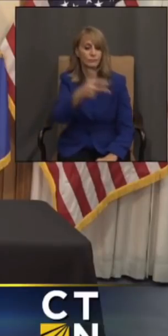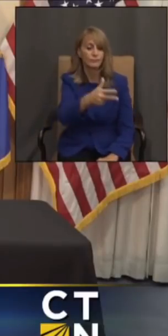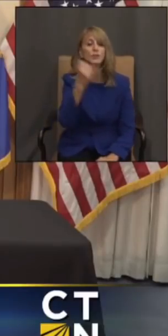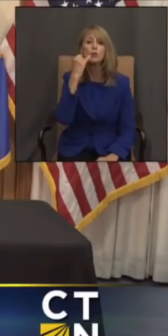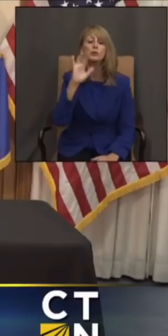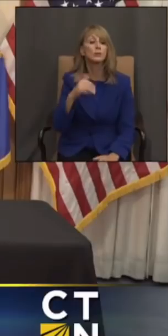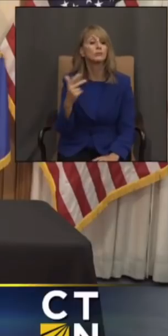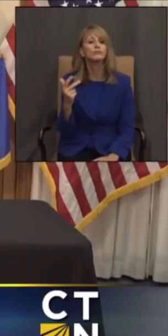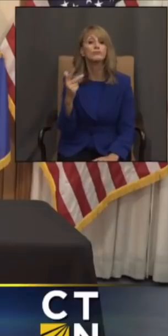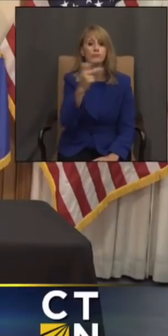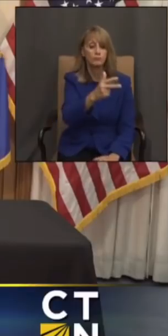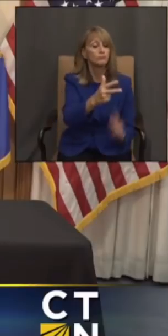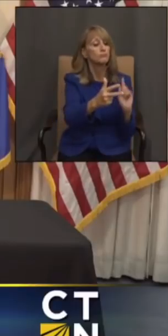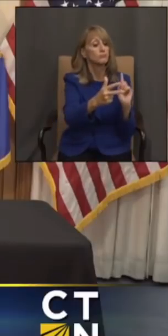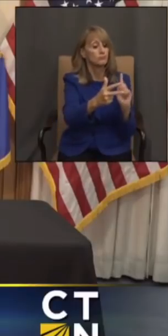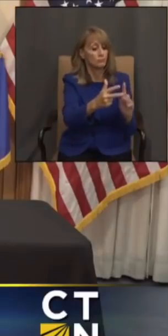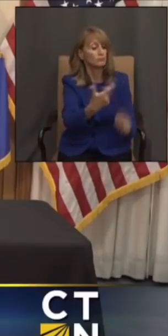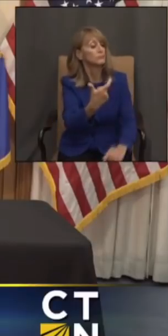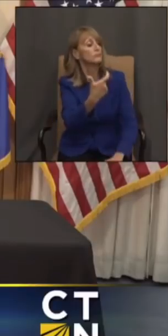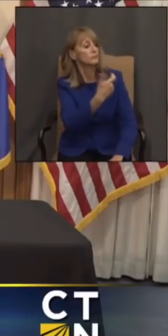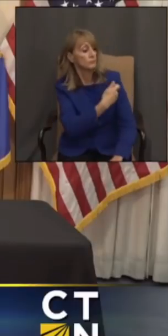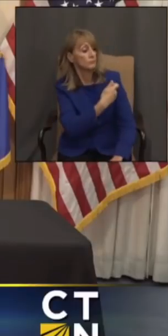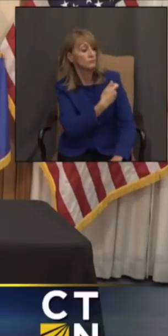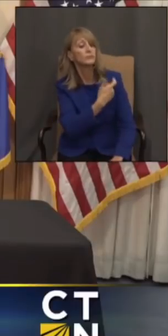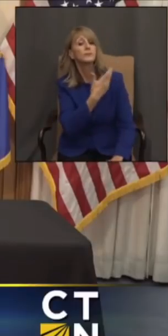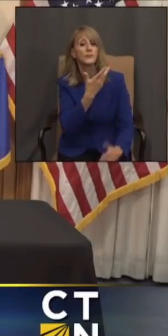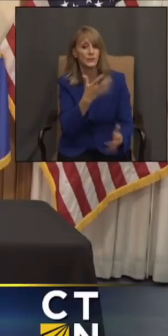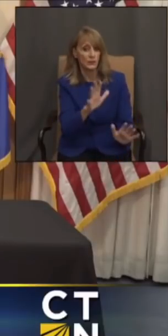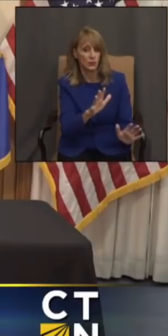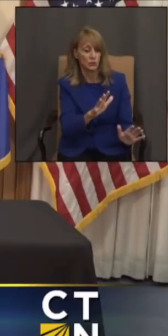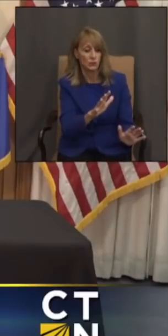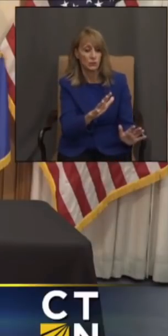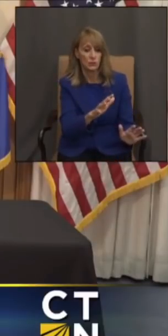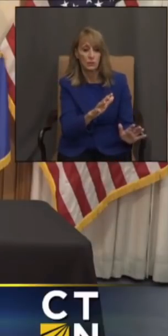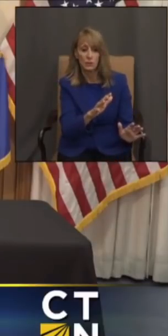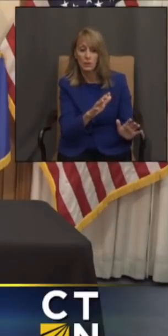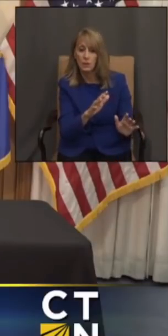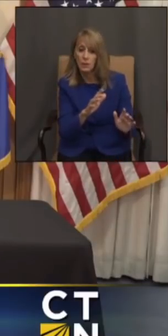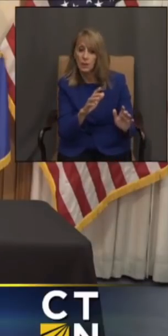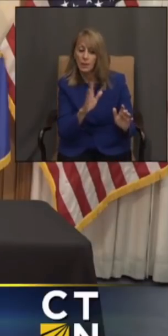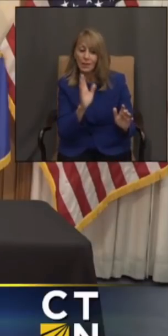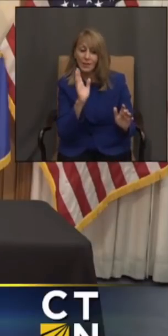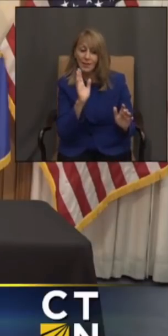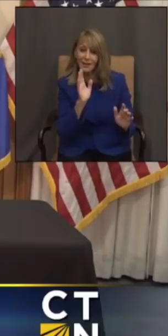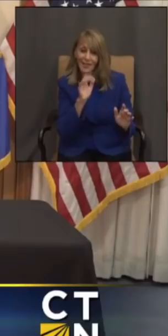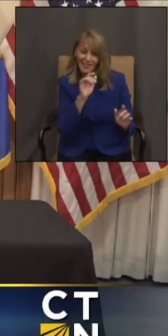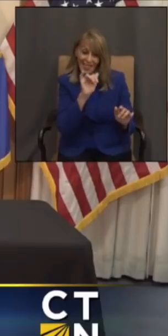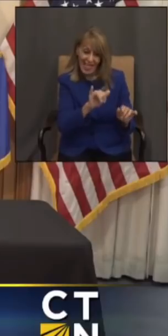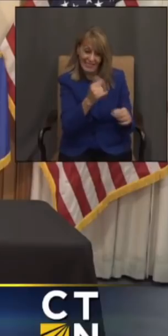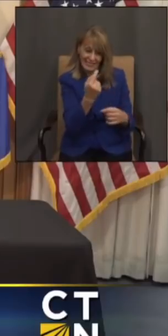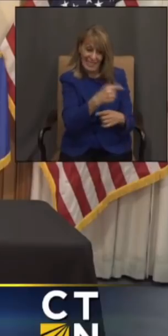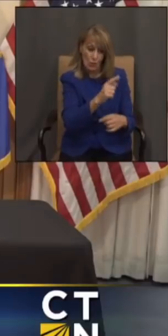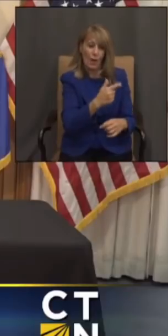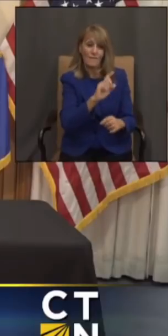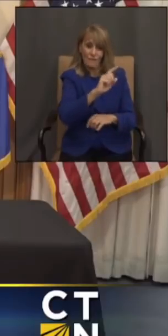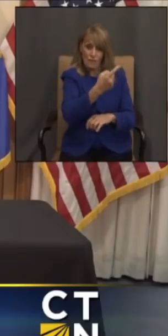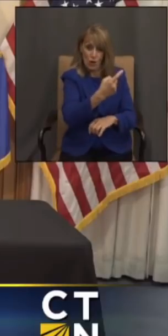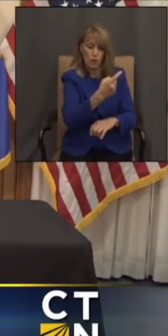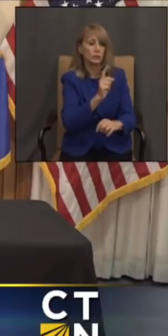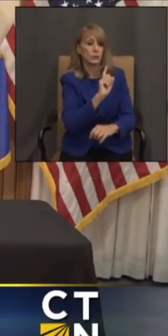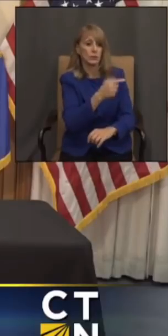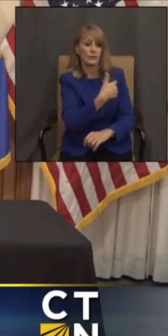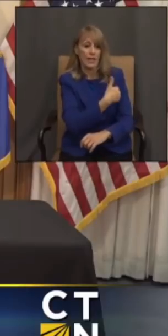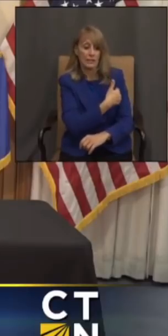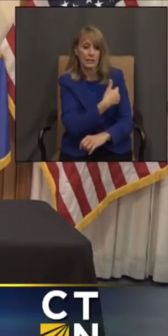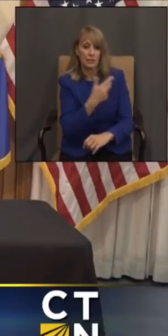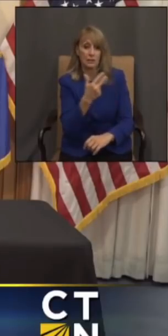their first dose of either Pfizer or Moderna at one of the mobile vans, will they be told like right then when the van will be back around?